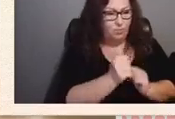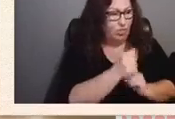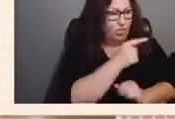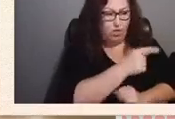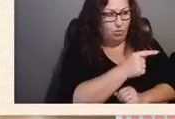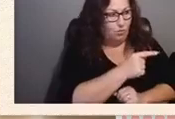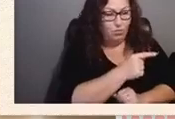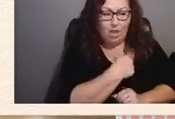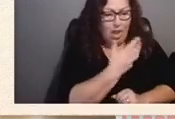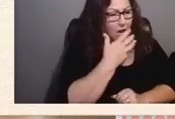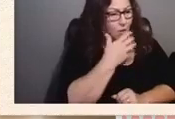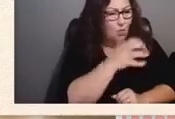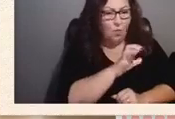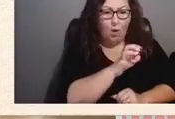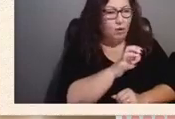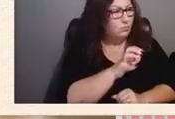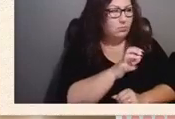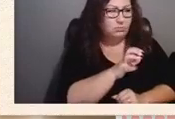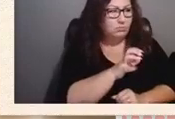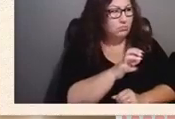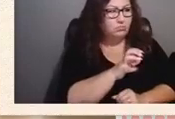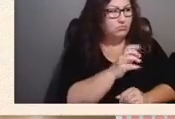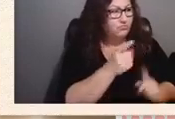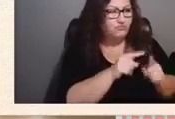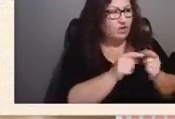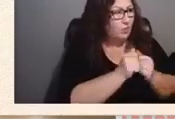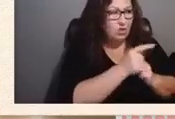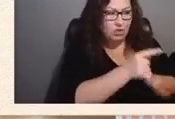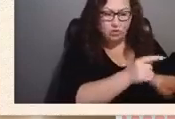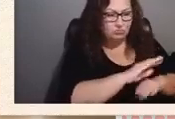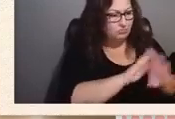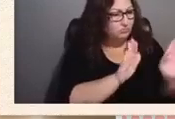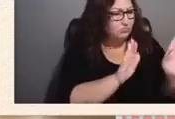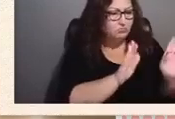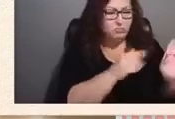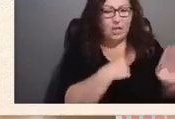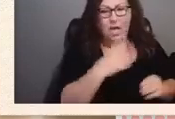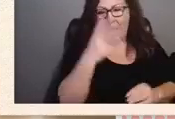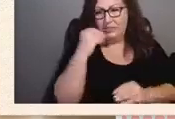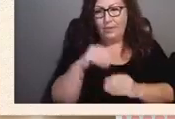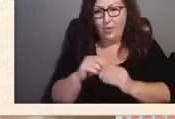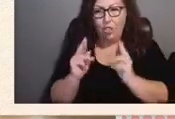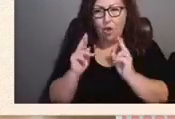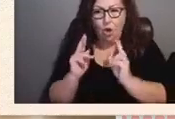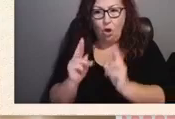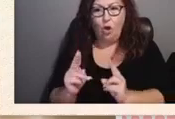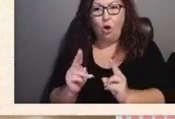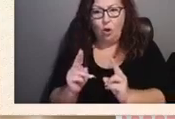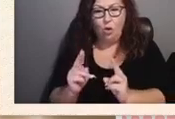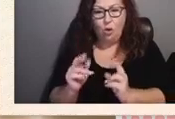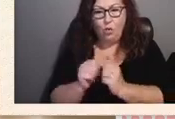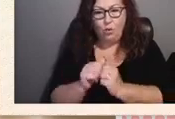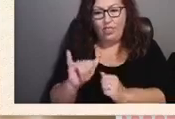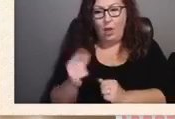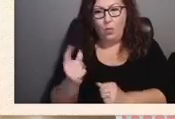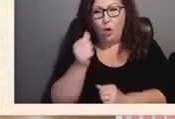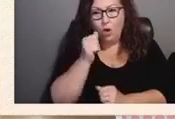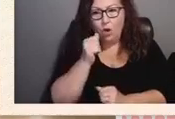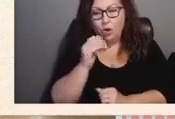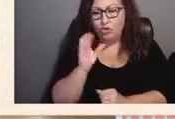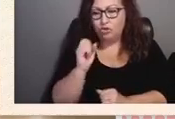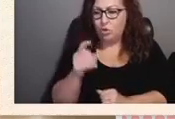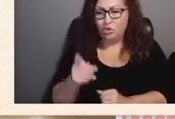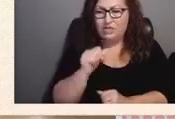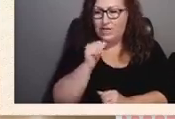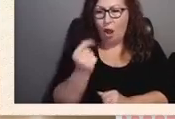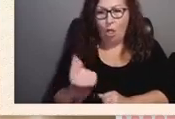want anything more to do with you. And I slept in the hallway with the girl so she wouldn't be alone. And before